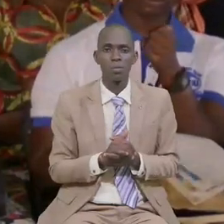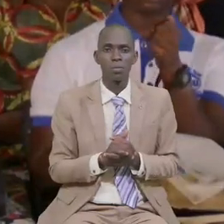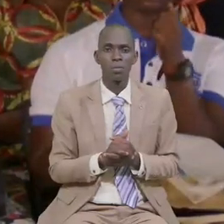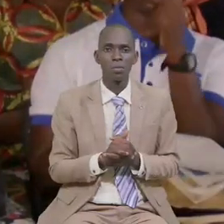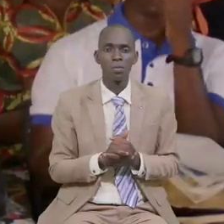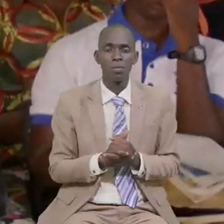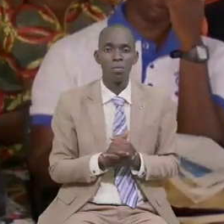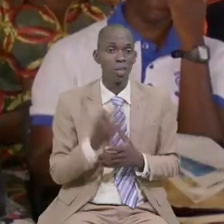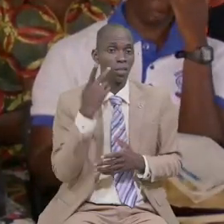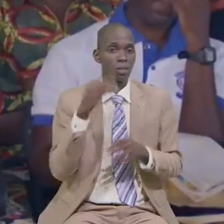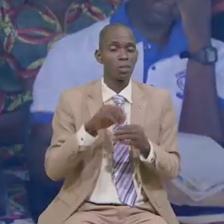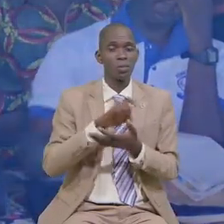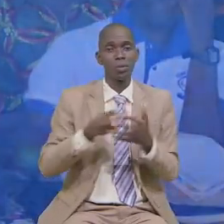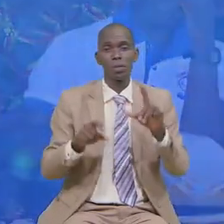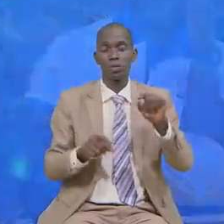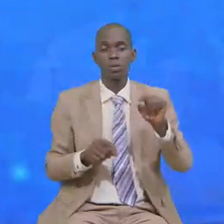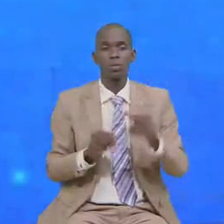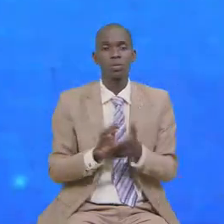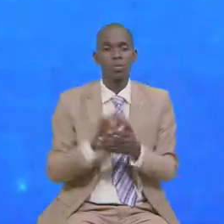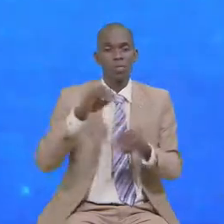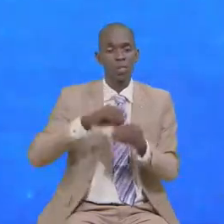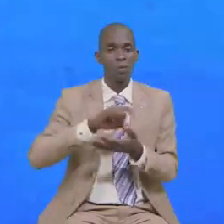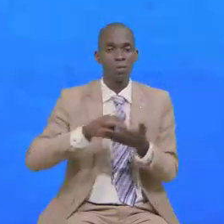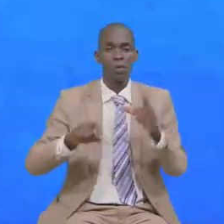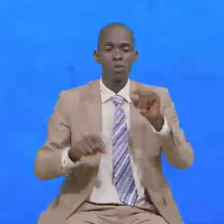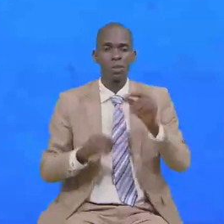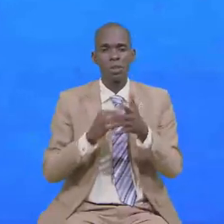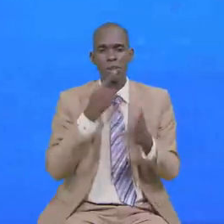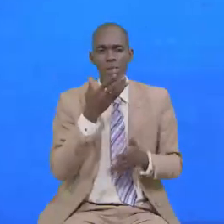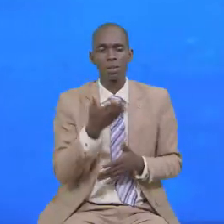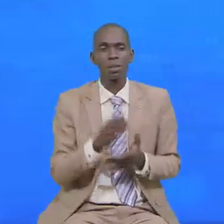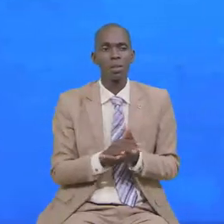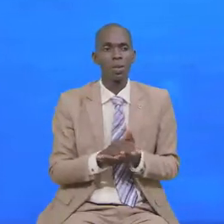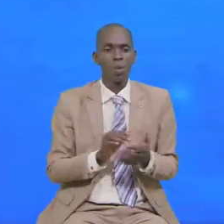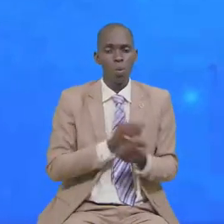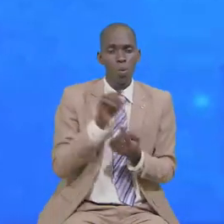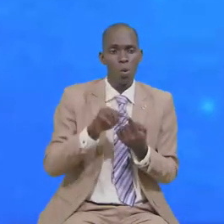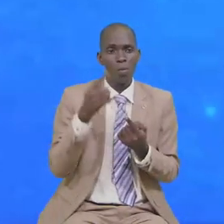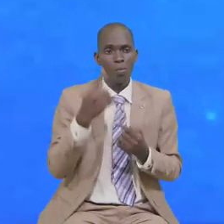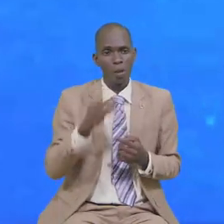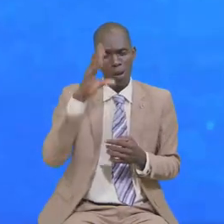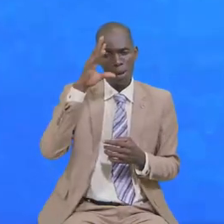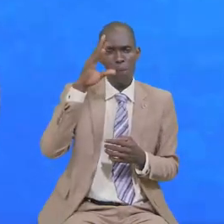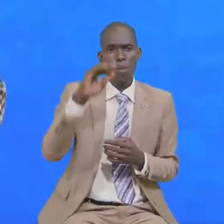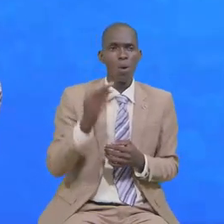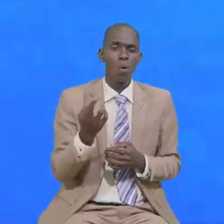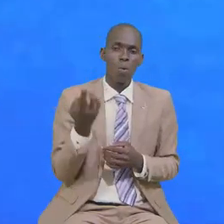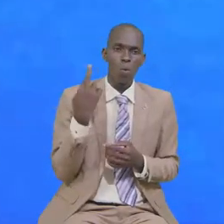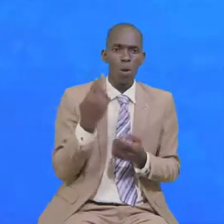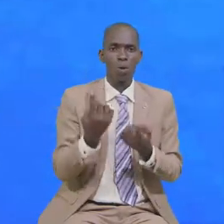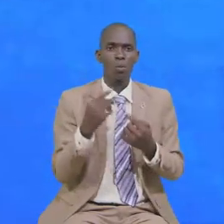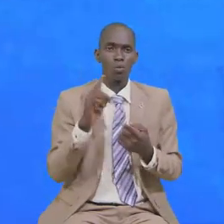Look at verse 20. In verse 20, it says, when the men were come unto him, they